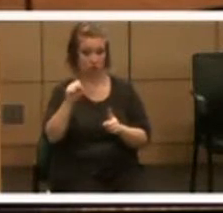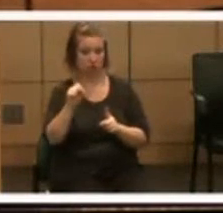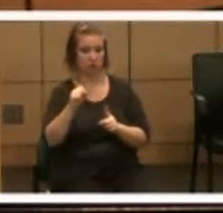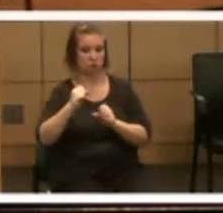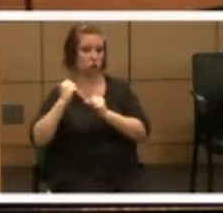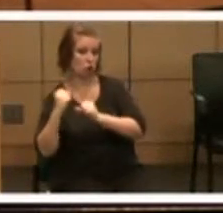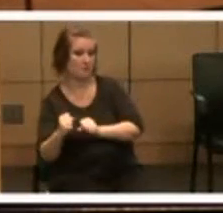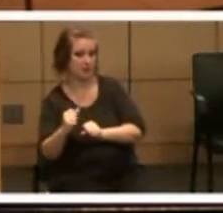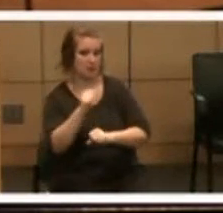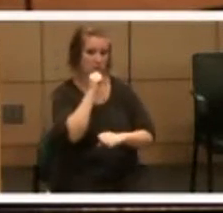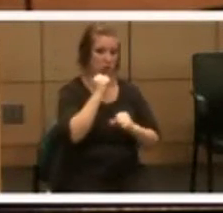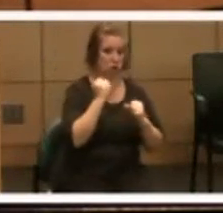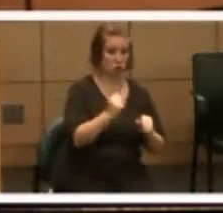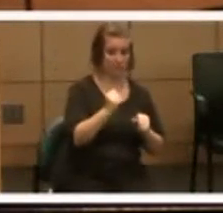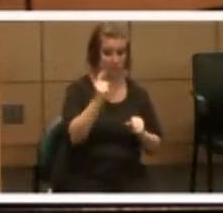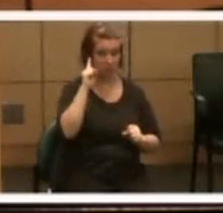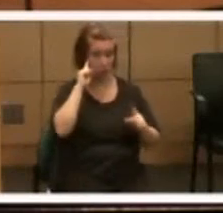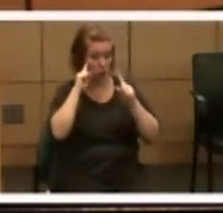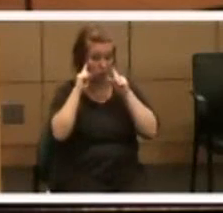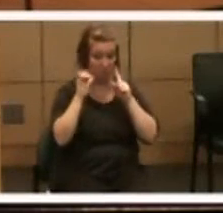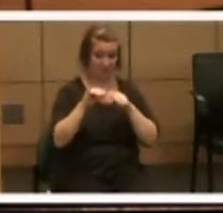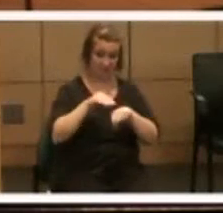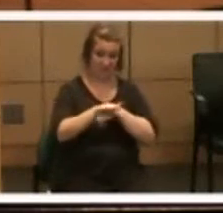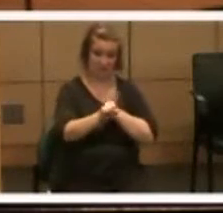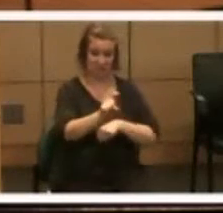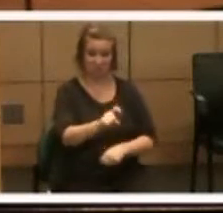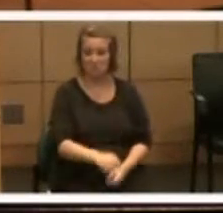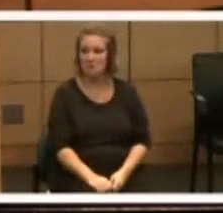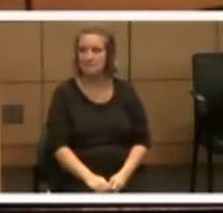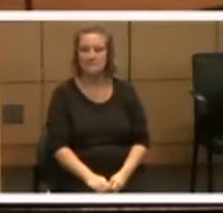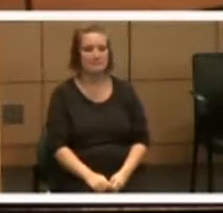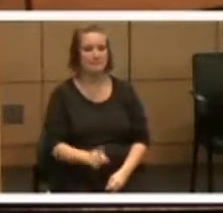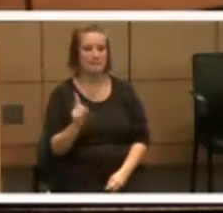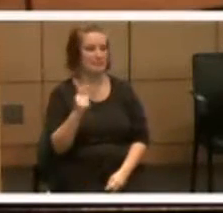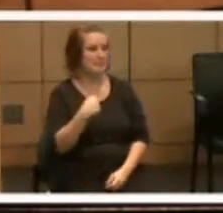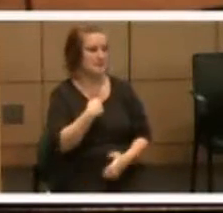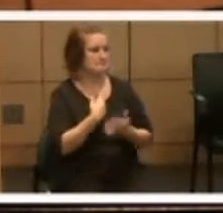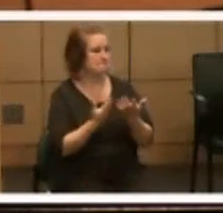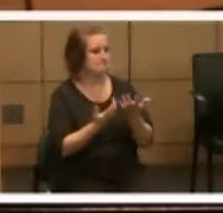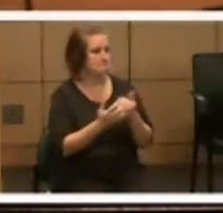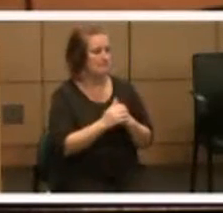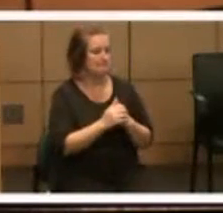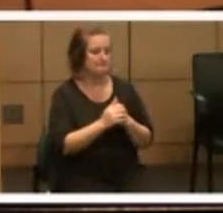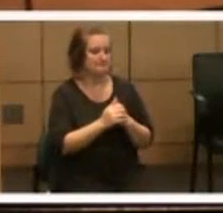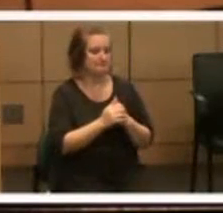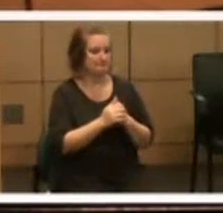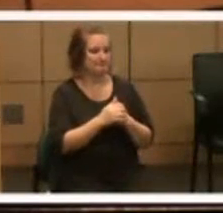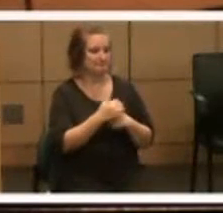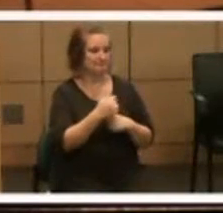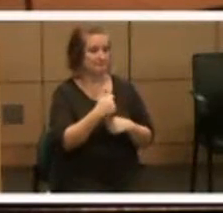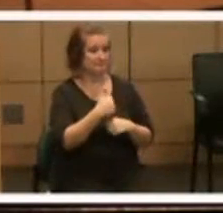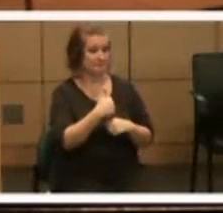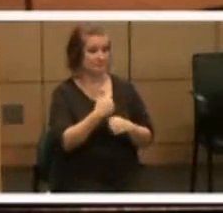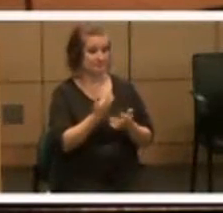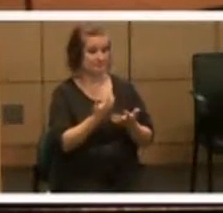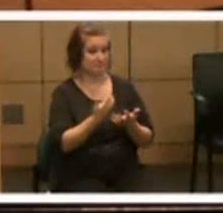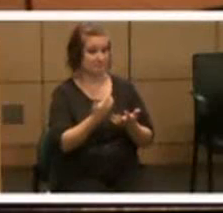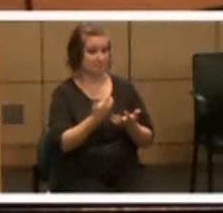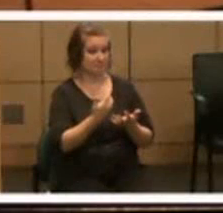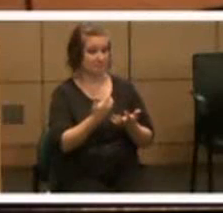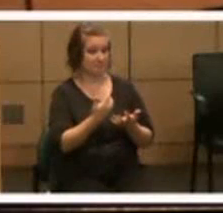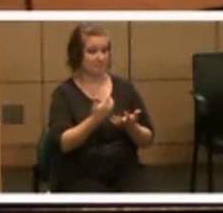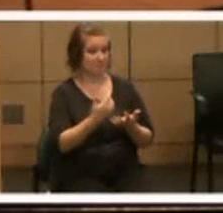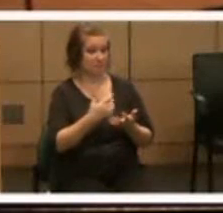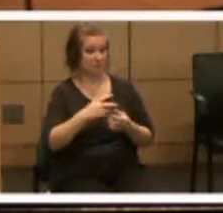the non-dominant ear at all? So I can't say that it's hard for me to say I know how to figure out the dominant